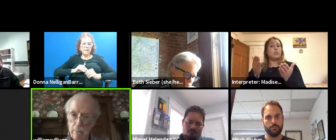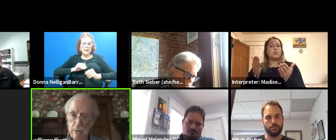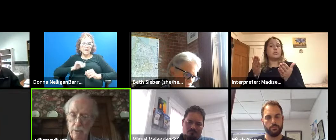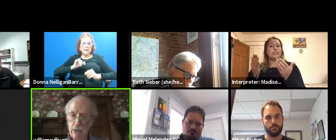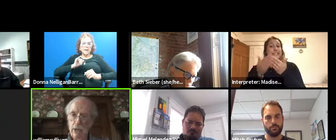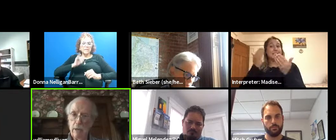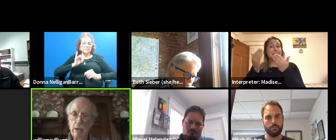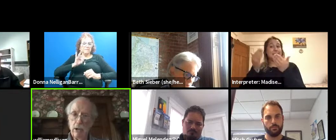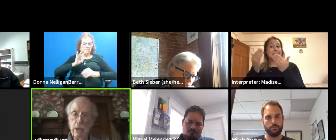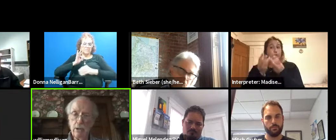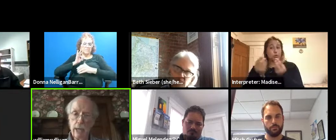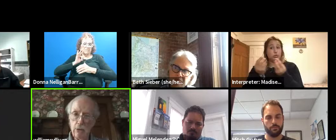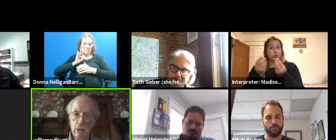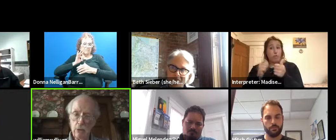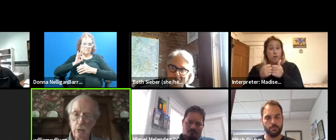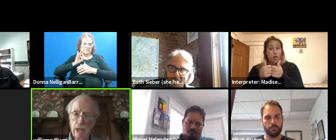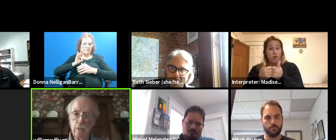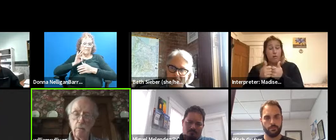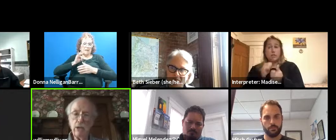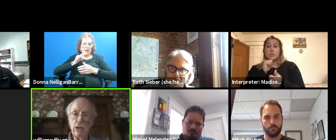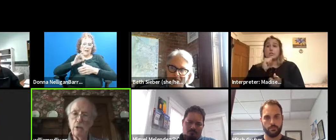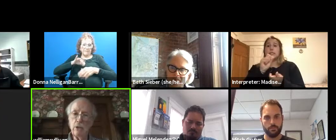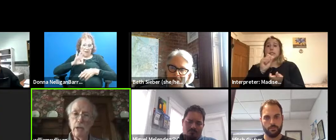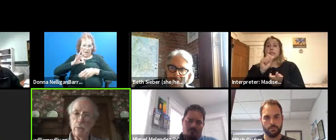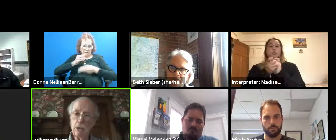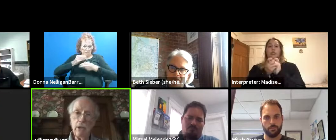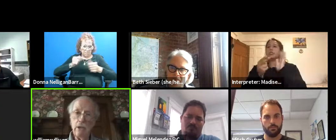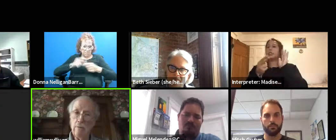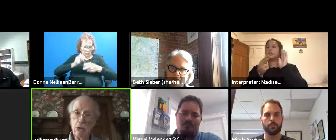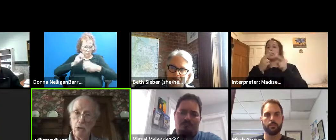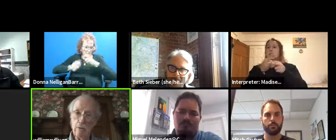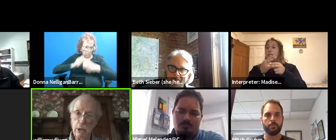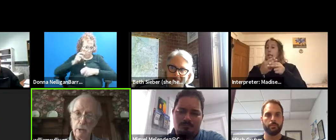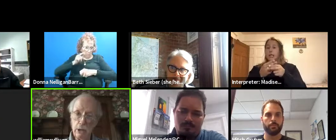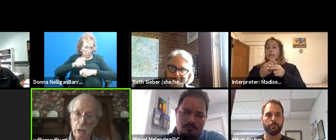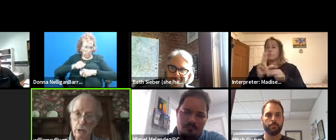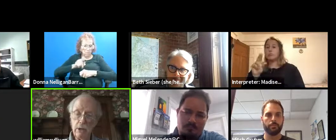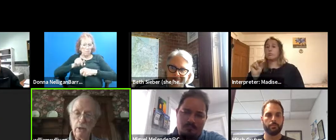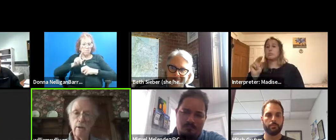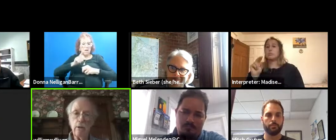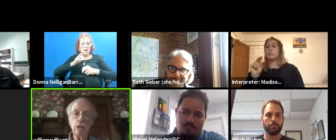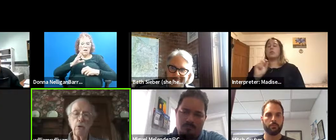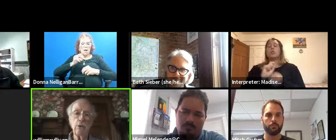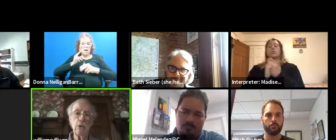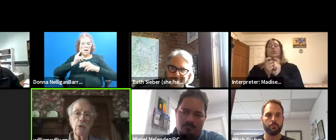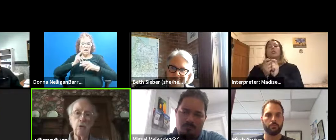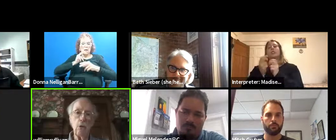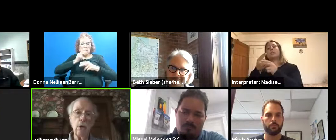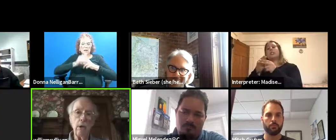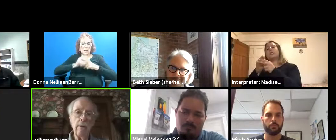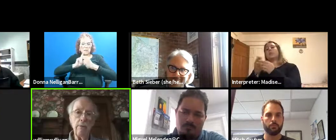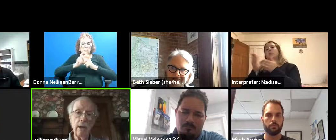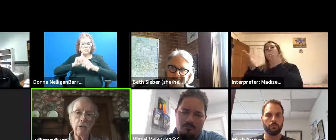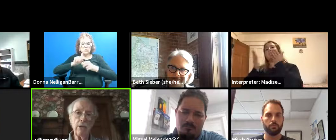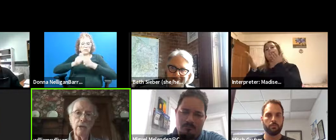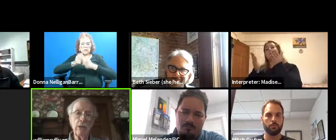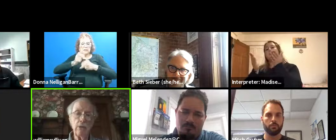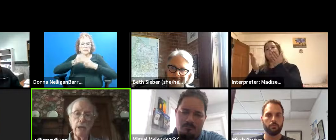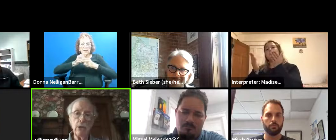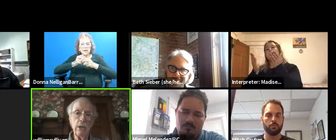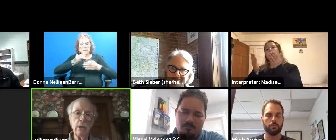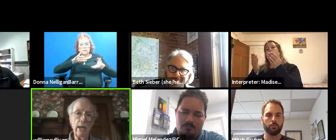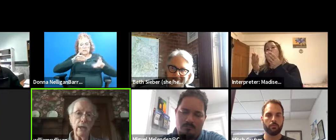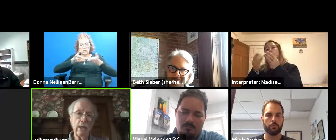solve it is not by changing the council district's names, but by changing the names of the service area districts. Those are under the control of the